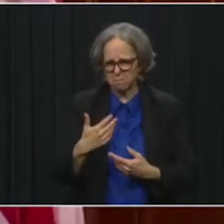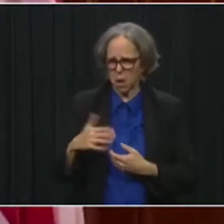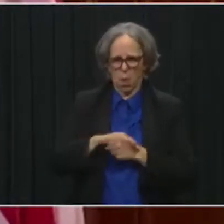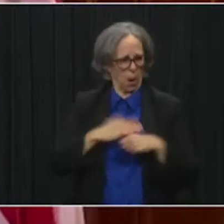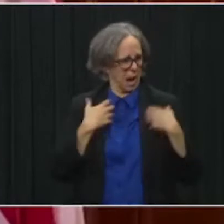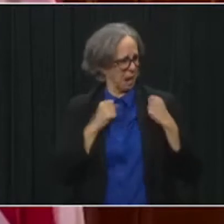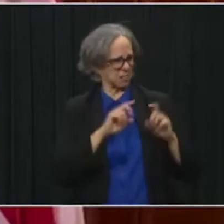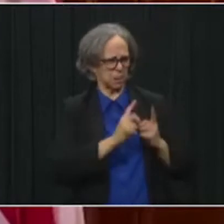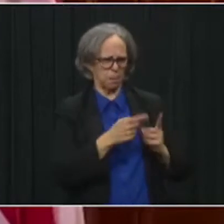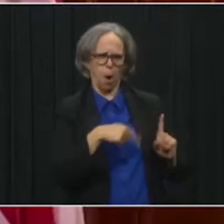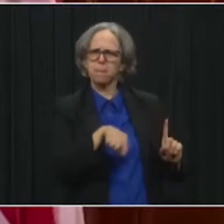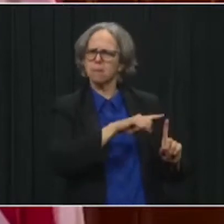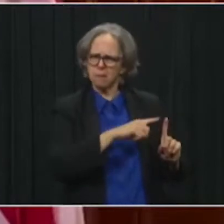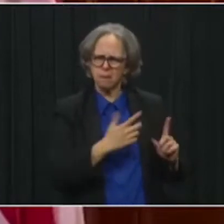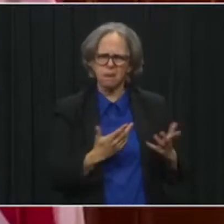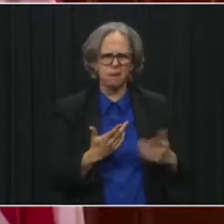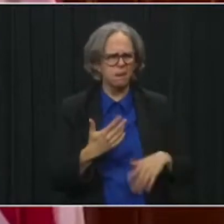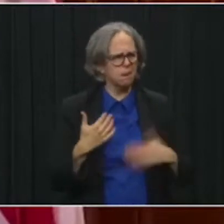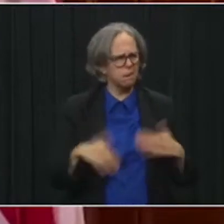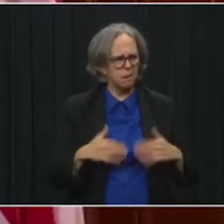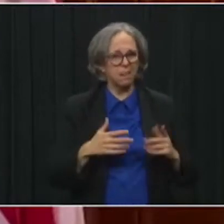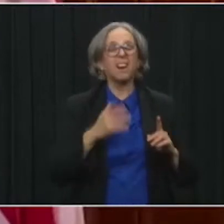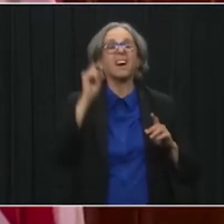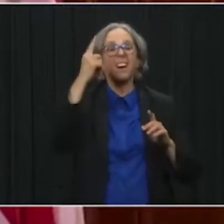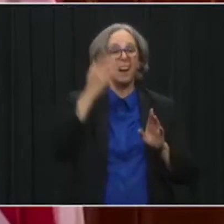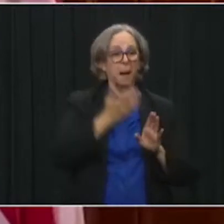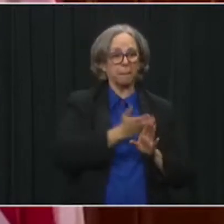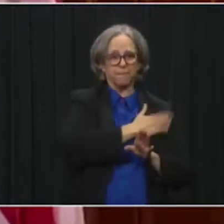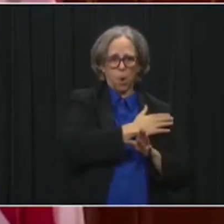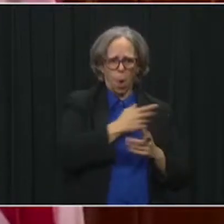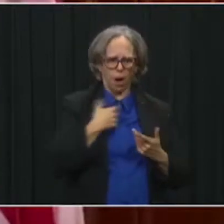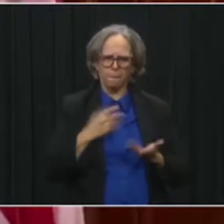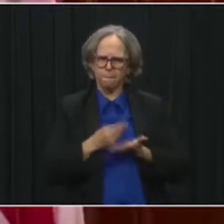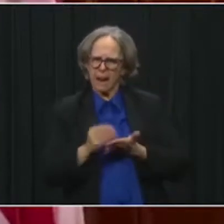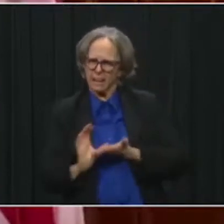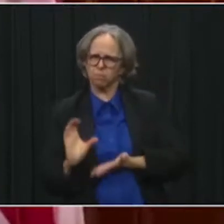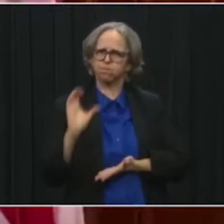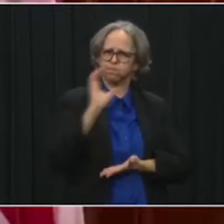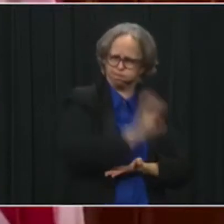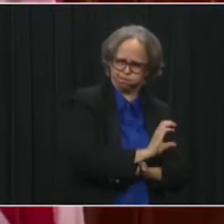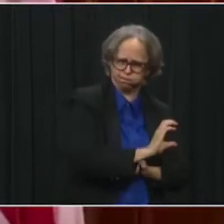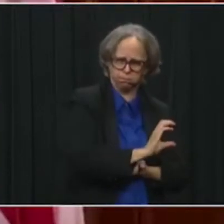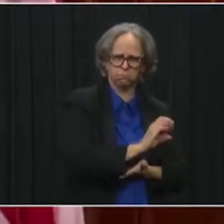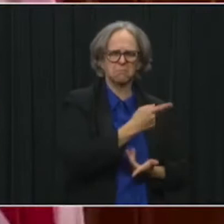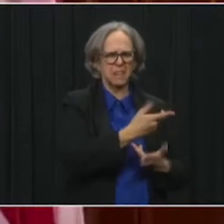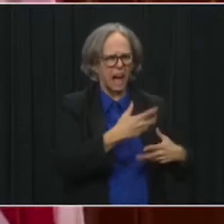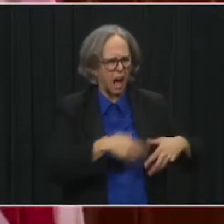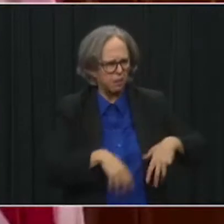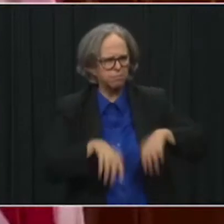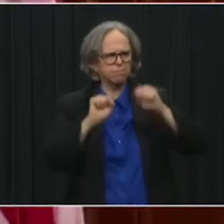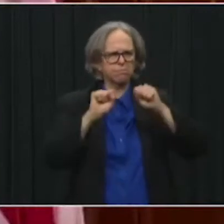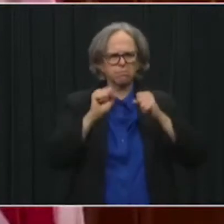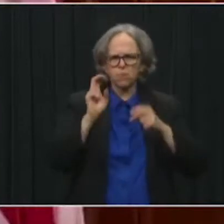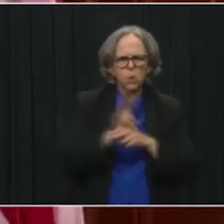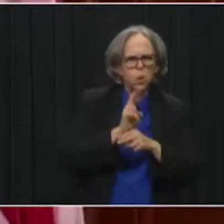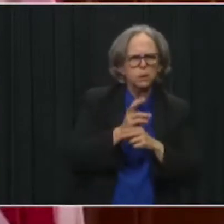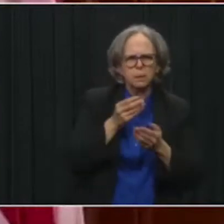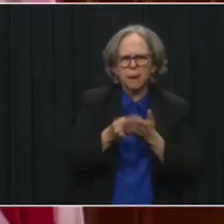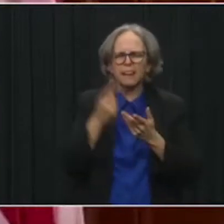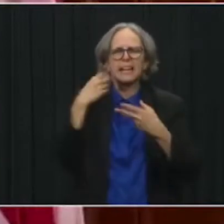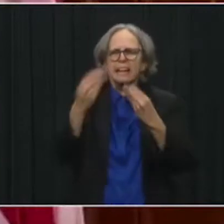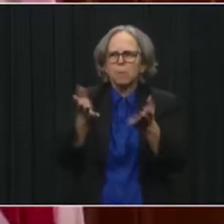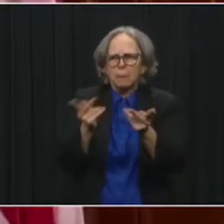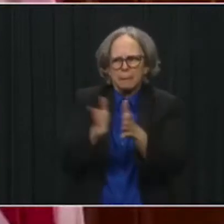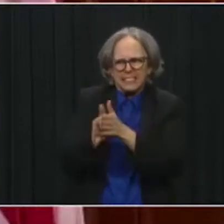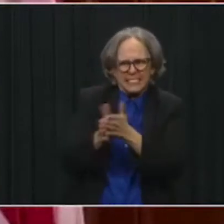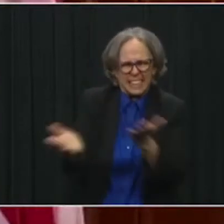previously provided coronavirus relief and immunization funding to provide incentives to their residents. Again, this is up to